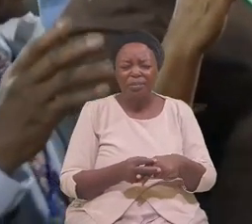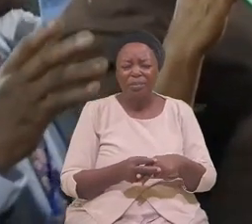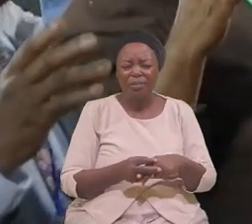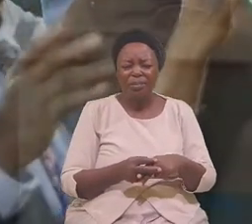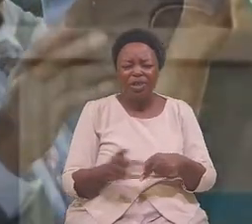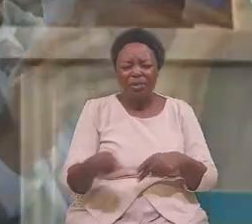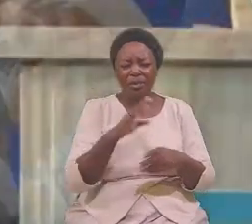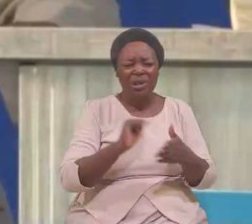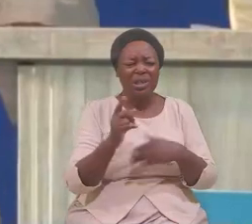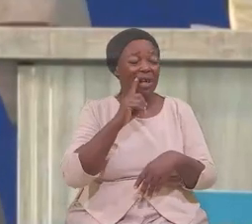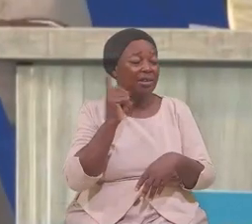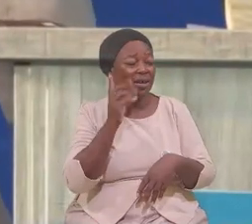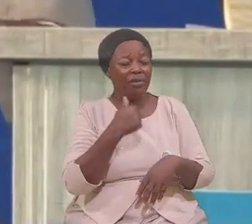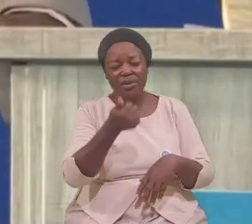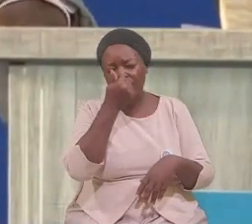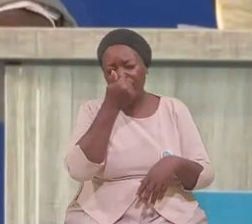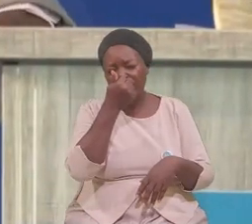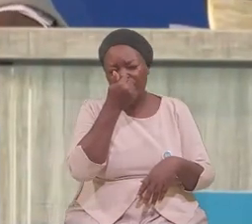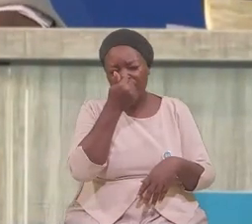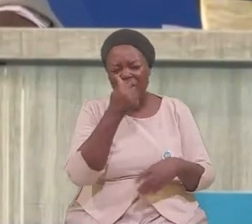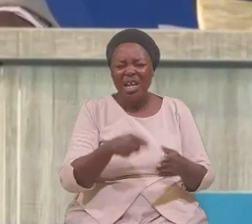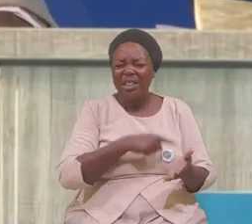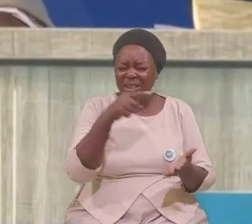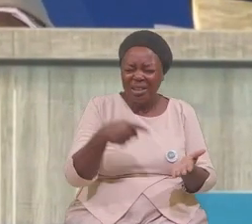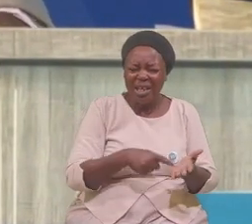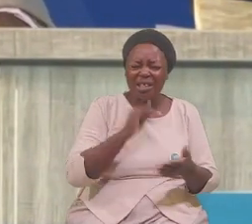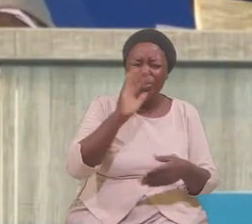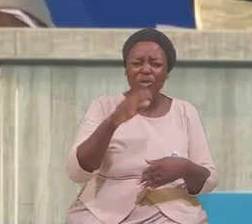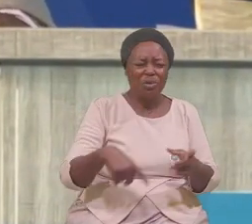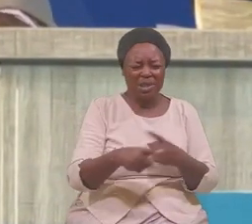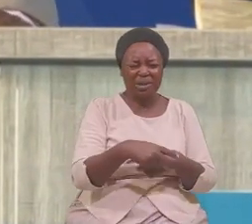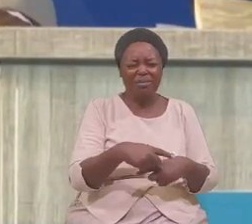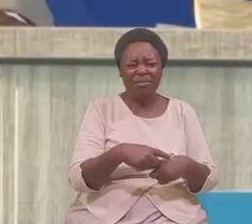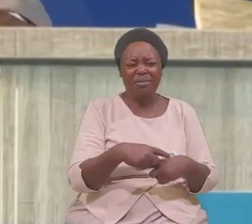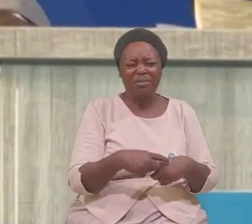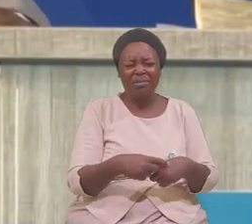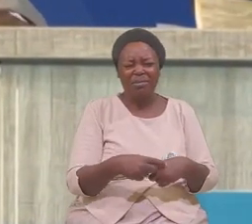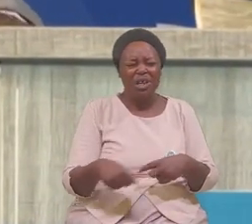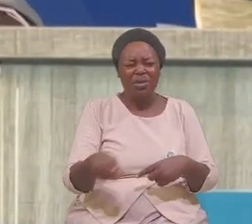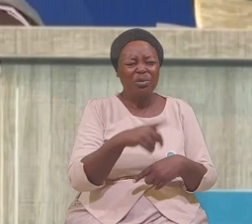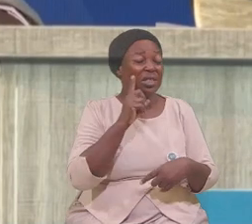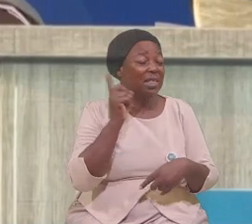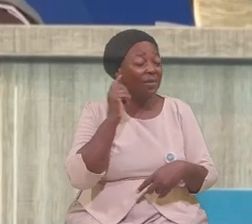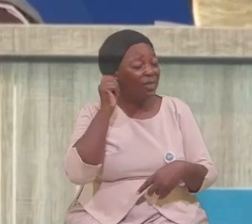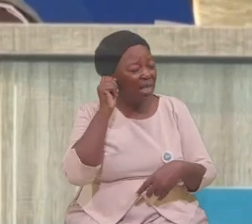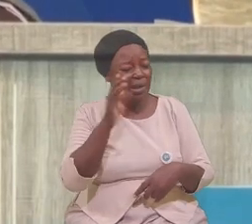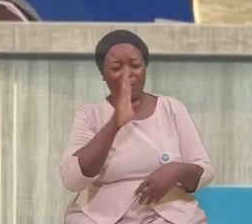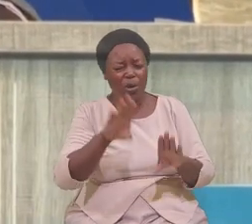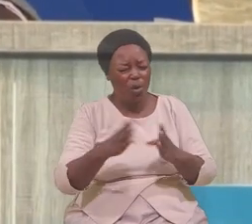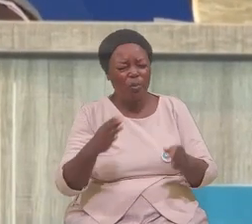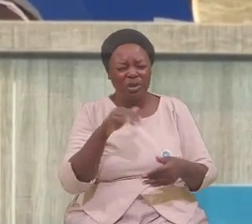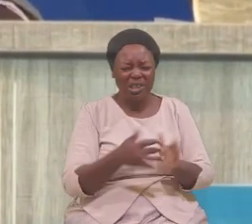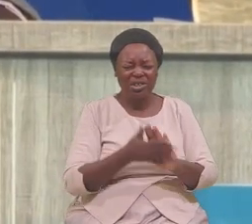Amen. Those who are deaf and dumb, this is your day. Those deaf ears be opened